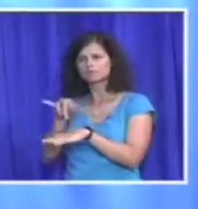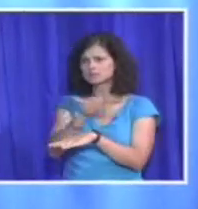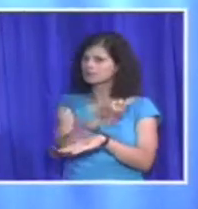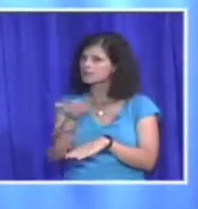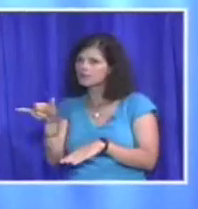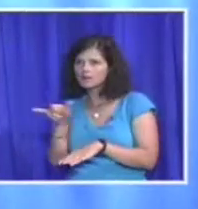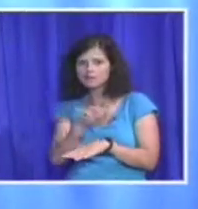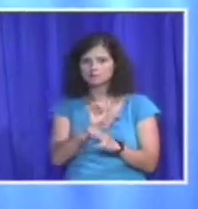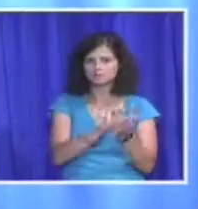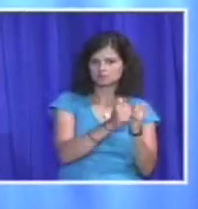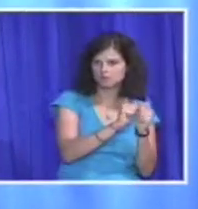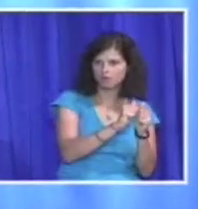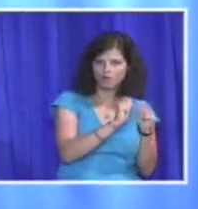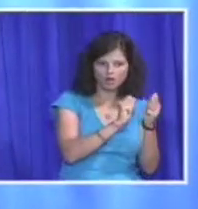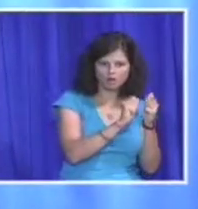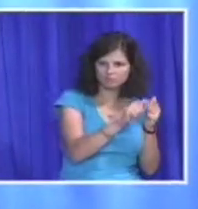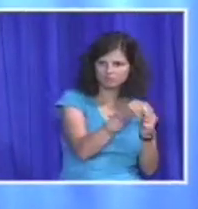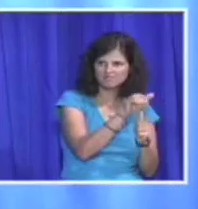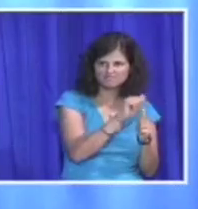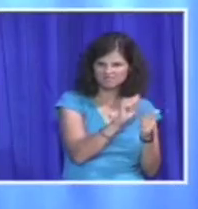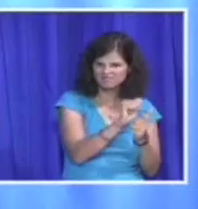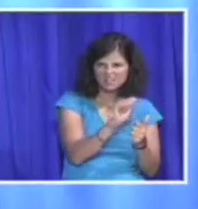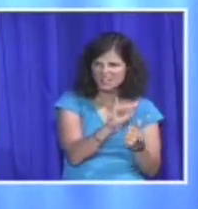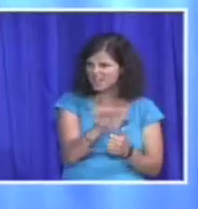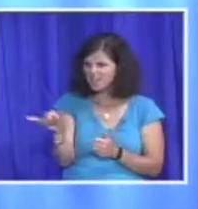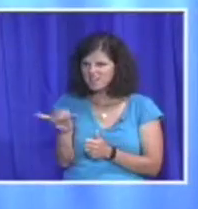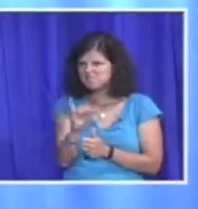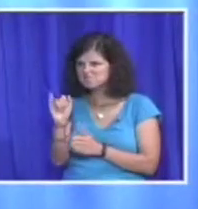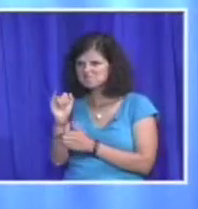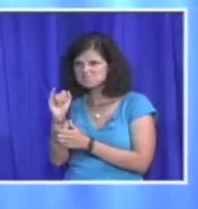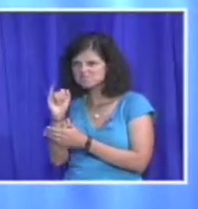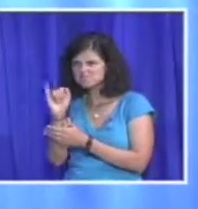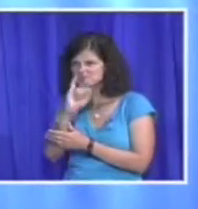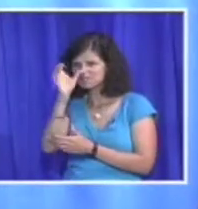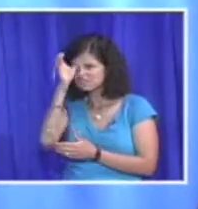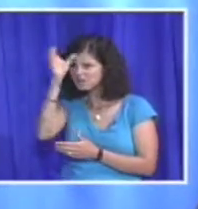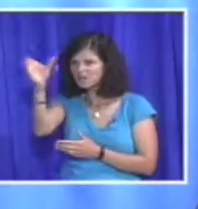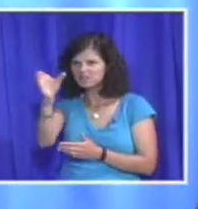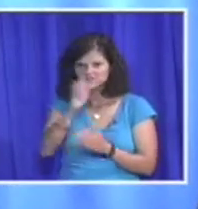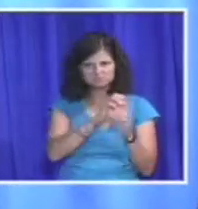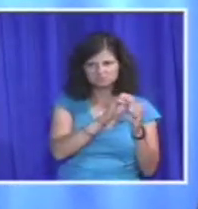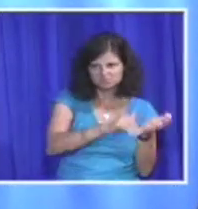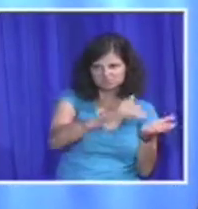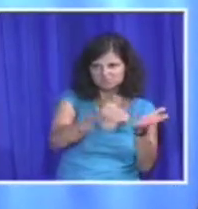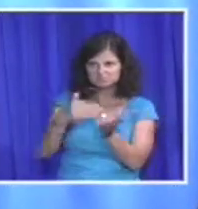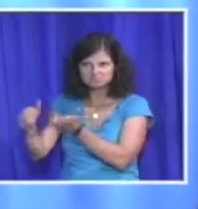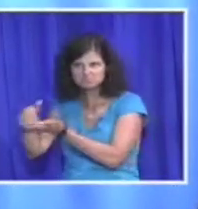way, sports and athletics are very much, both in their own rights, forms of art.